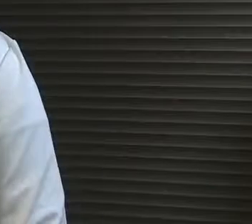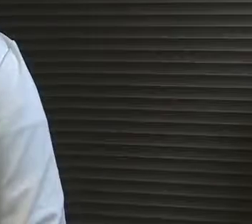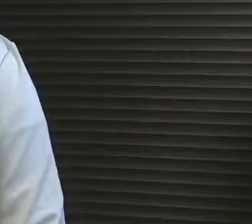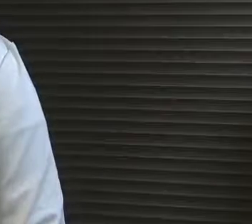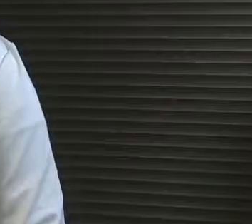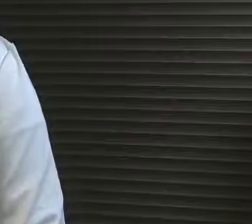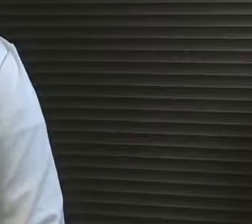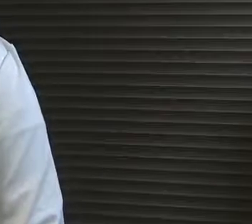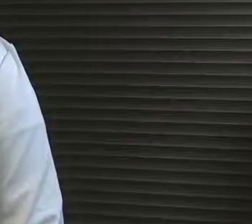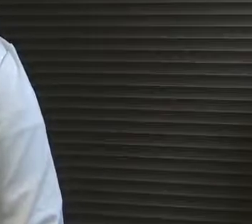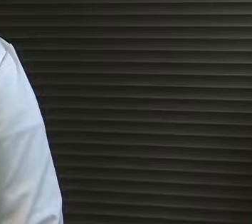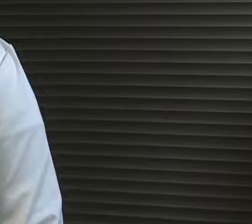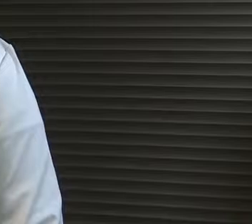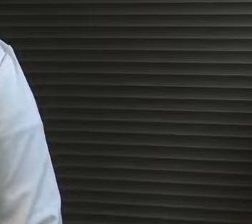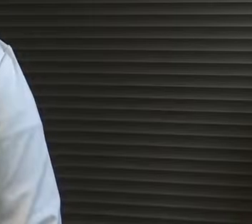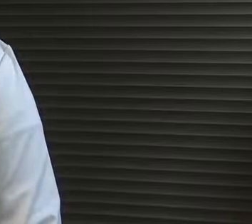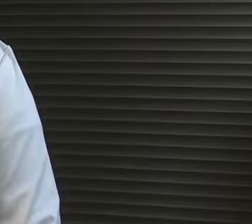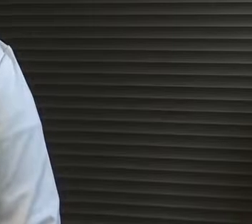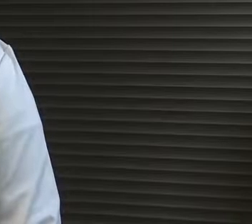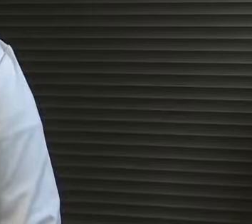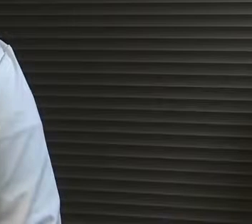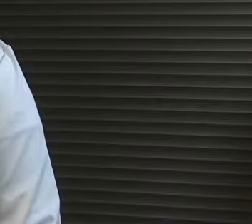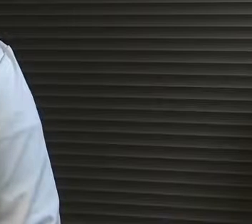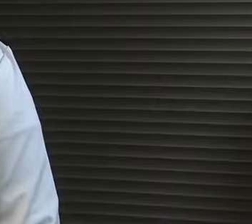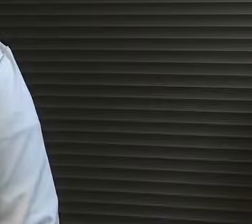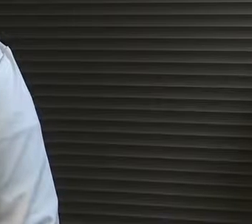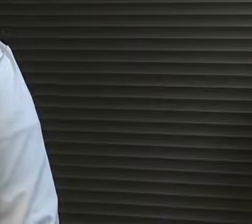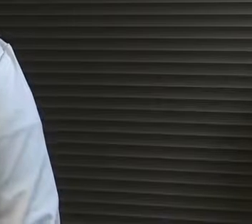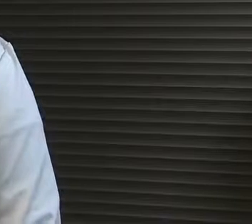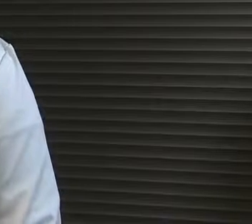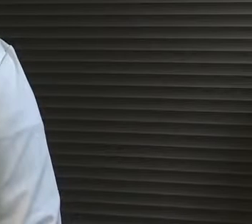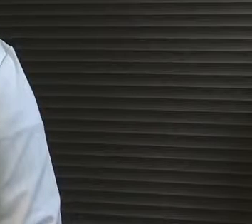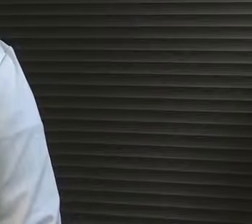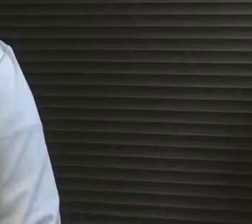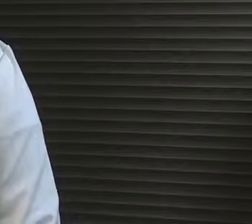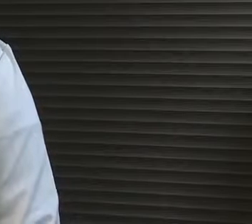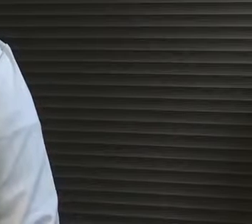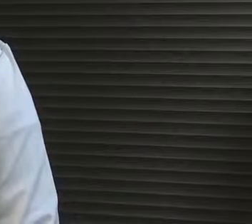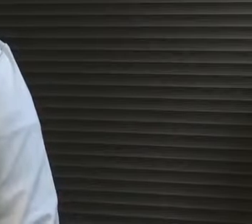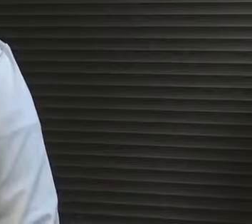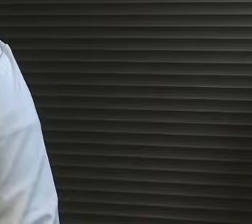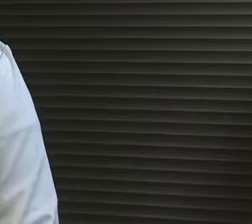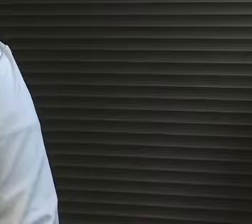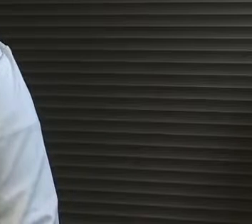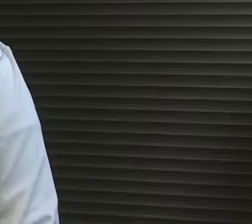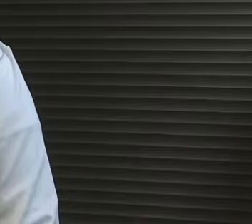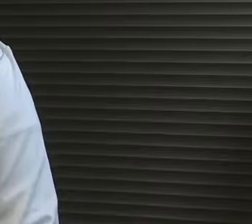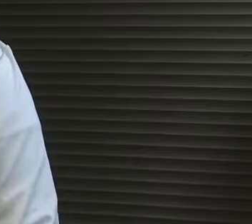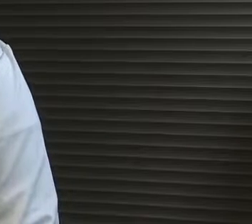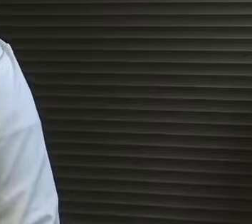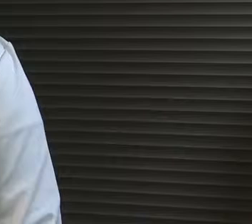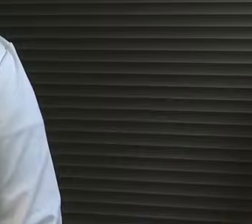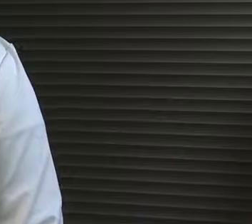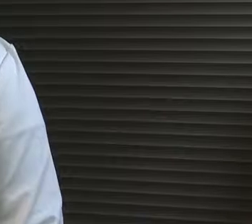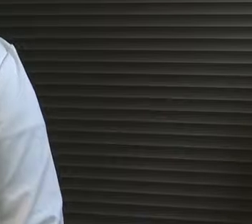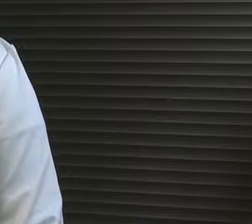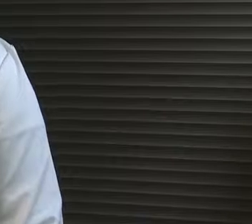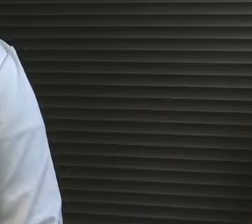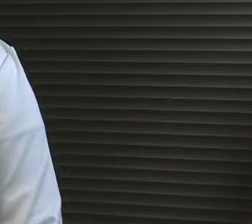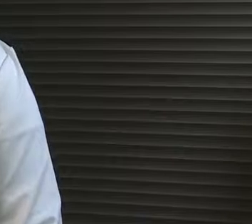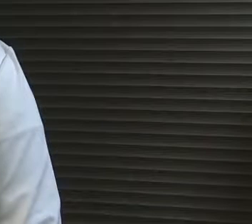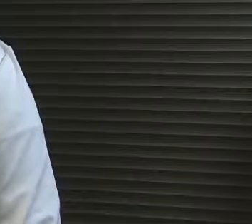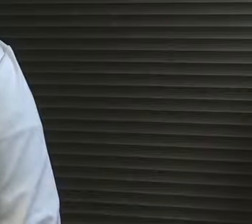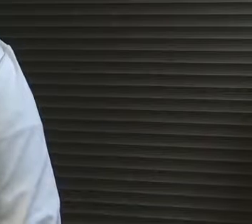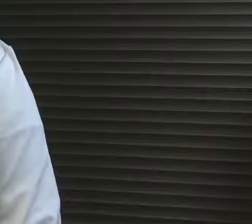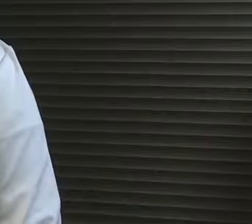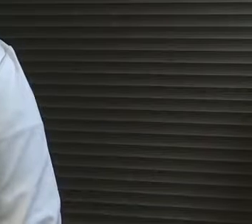We must find a way to live with COVID-19 until a vaccine is ready. One proven thing we know is that masks do work. By wearing a mask, you